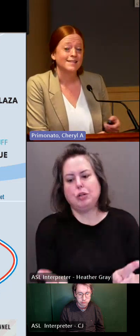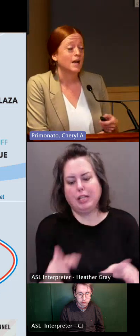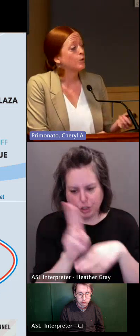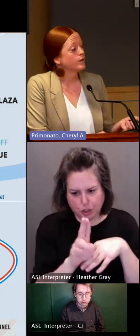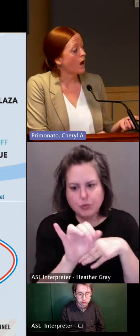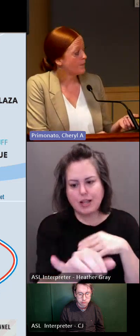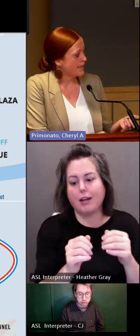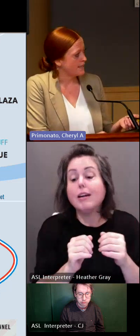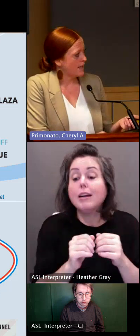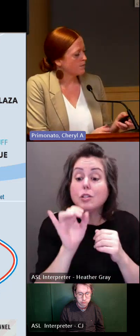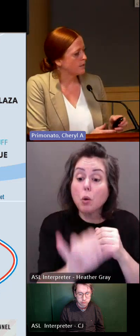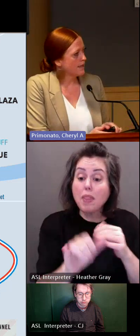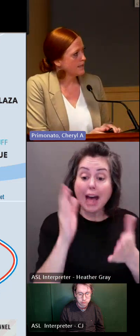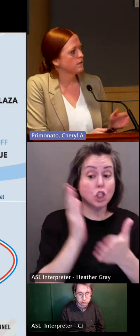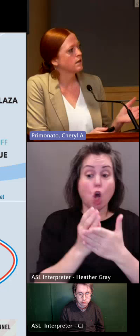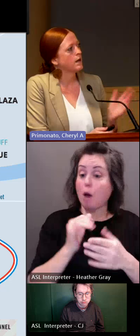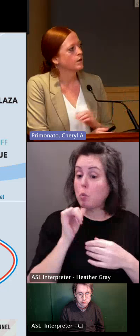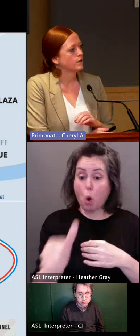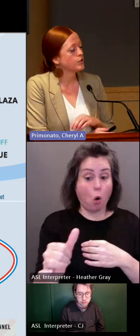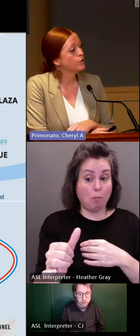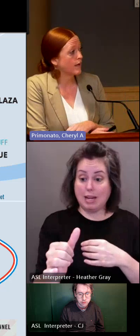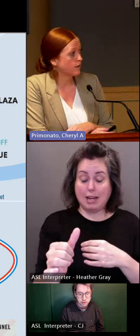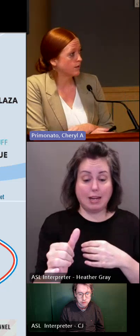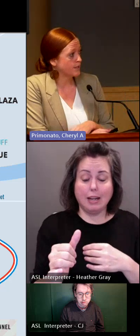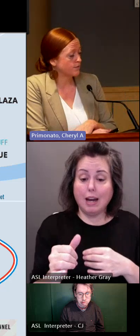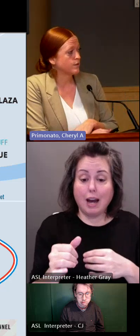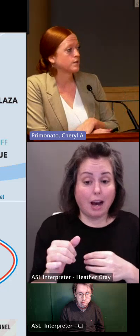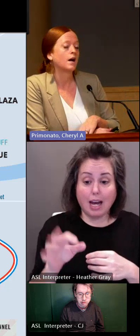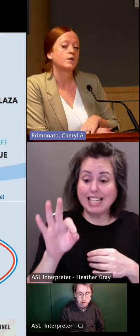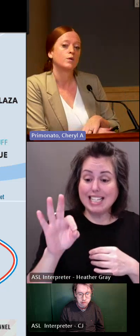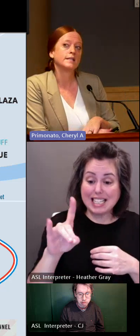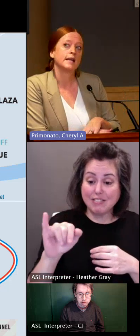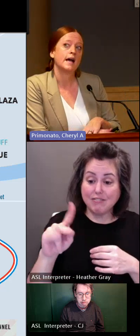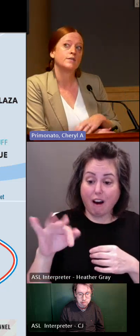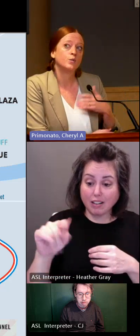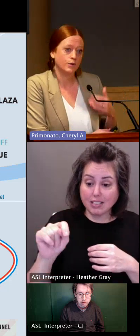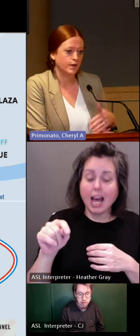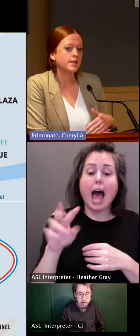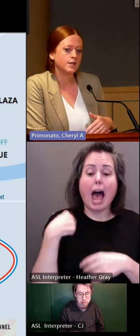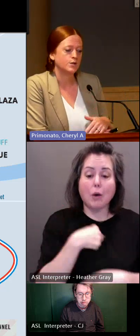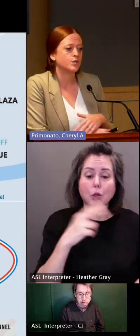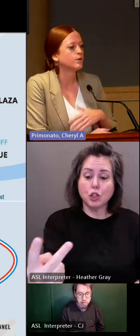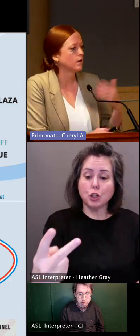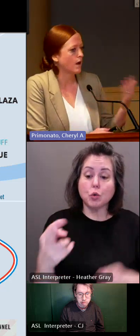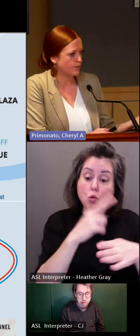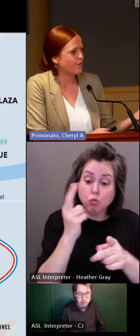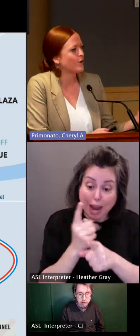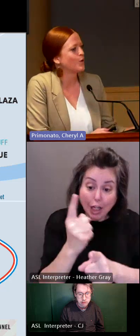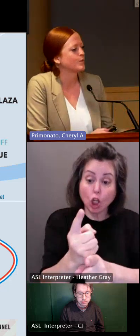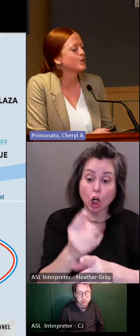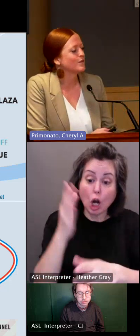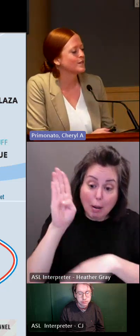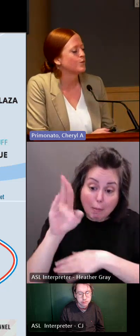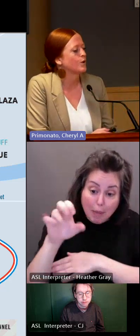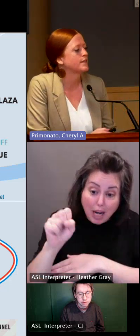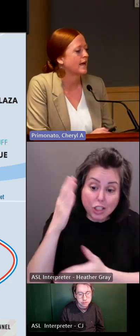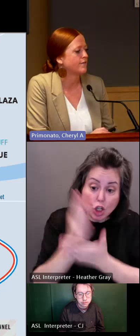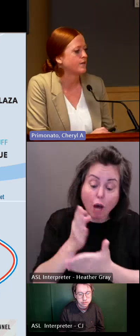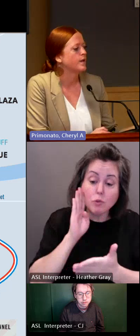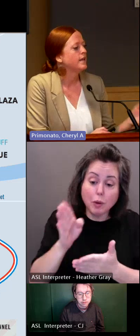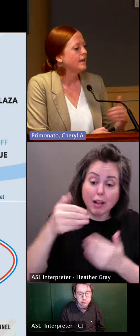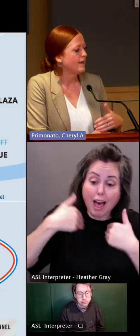that that stop will not be ADA compliant. Our 2 regular bus routes on Warrington Avenue will continue to operate their normal service